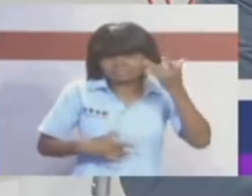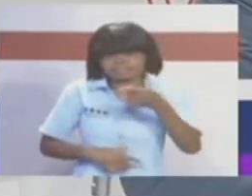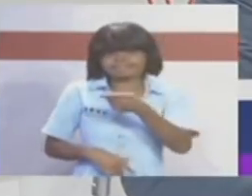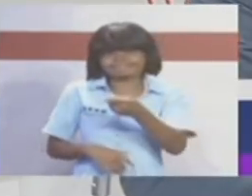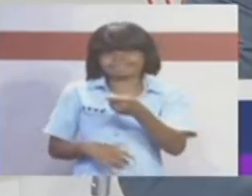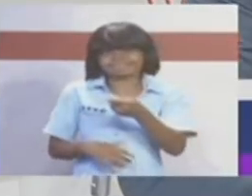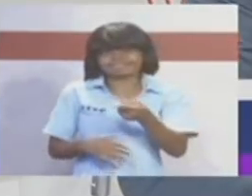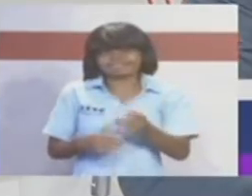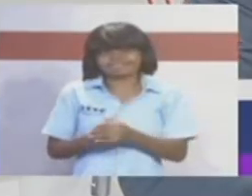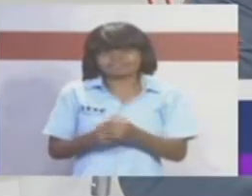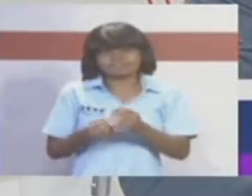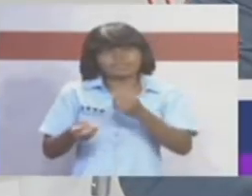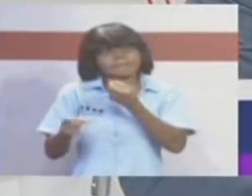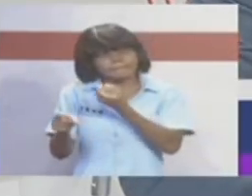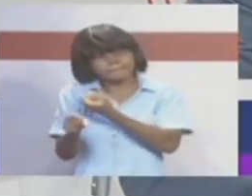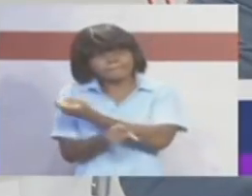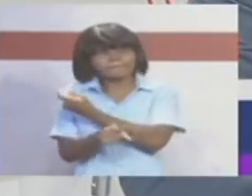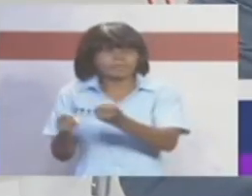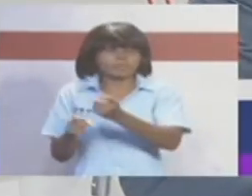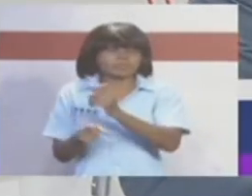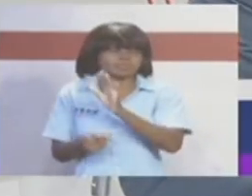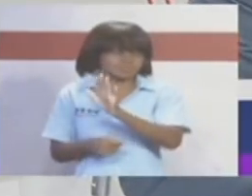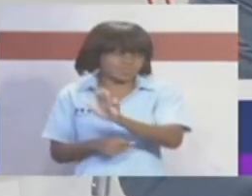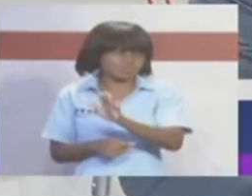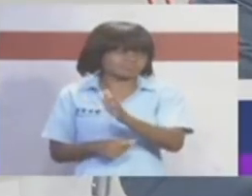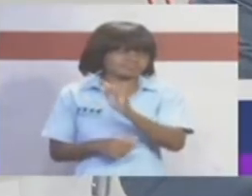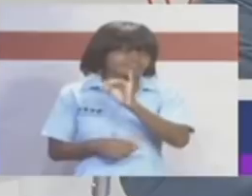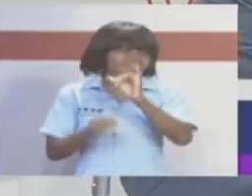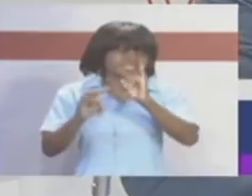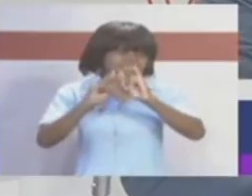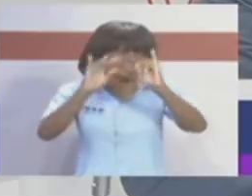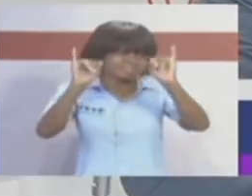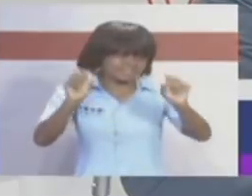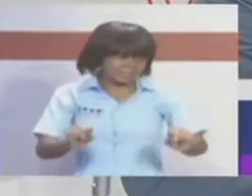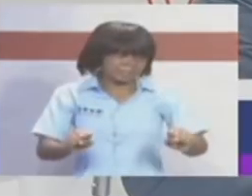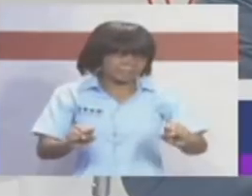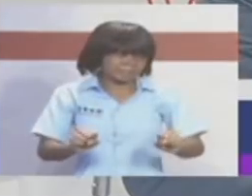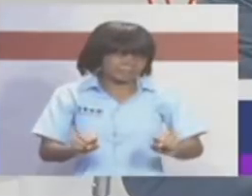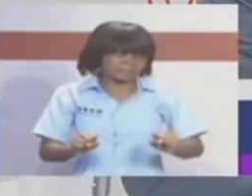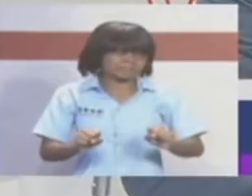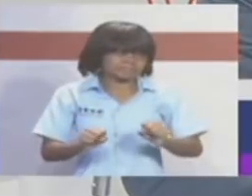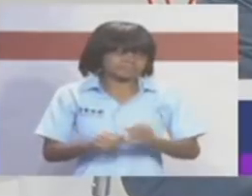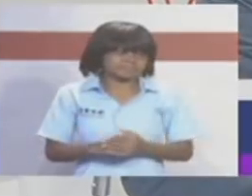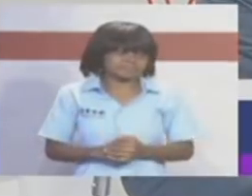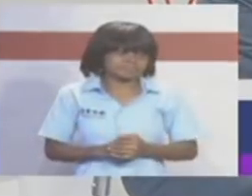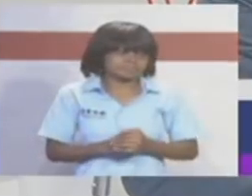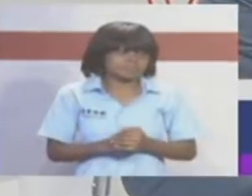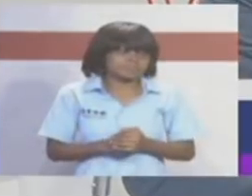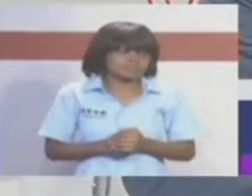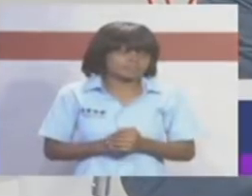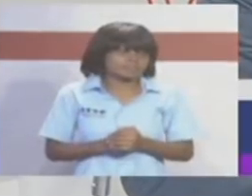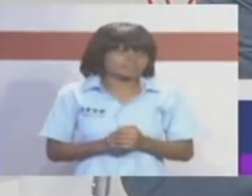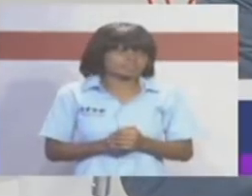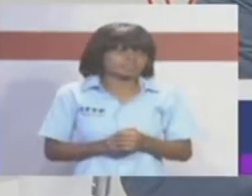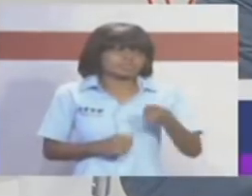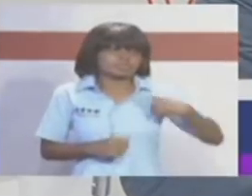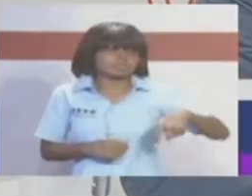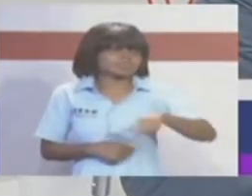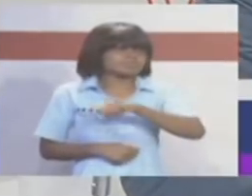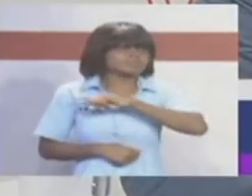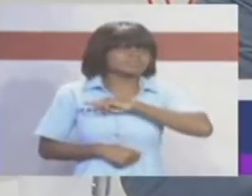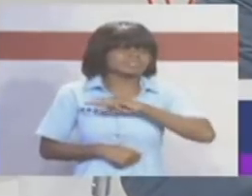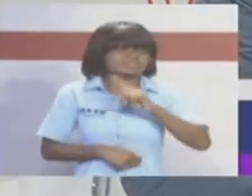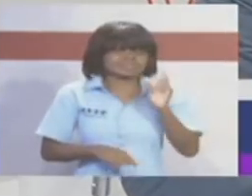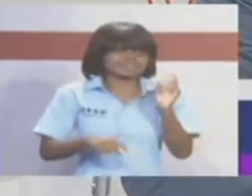sometimes instances in which individuals do not know that they have an underlying condition, and we can't really account for exactly how many